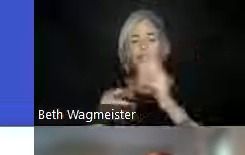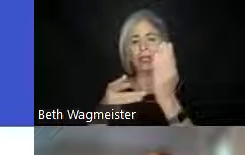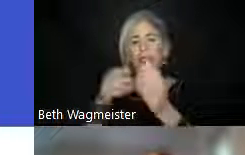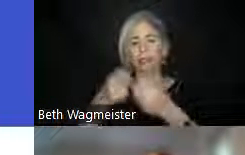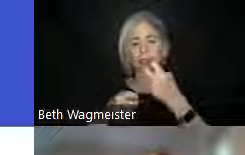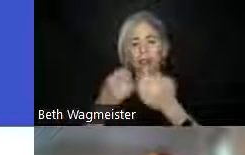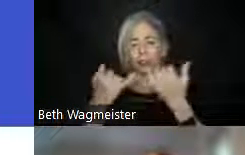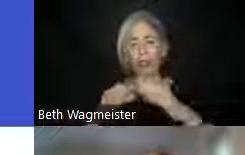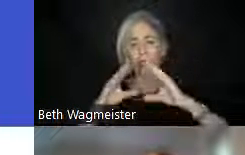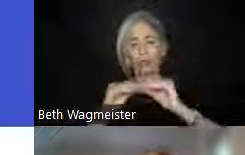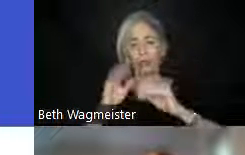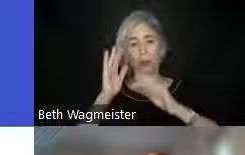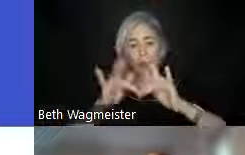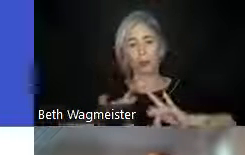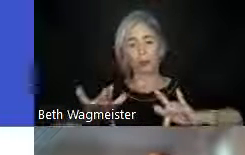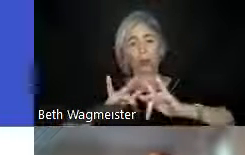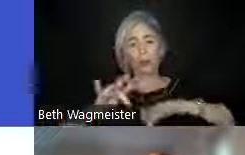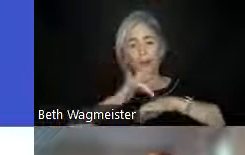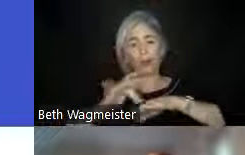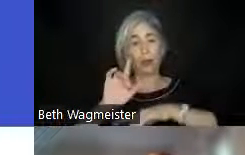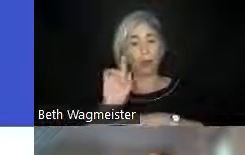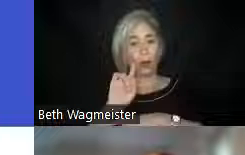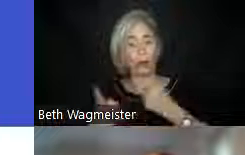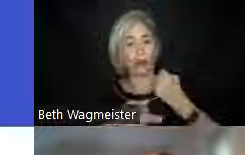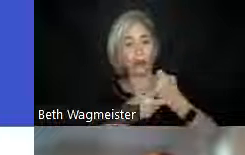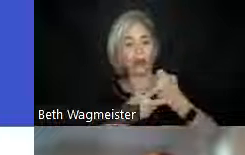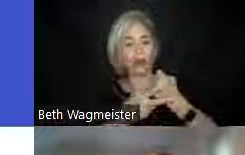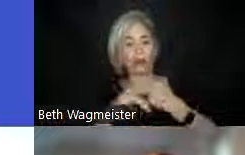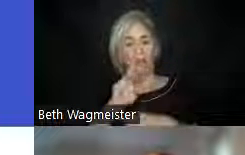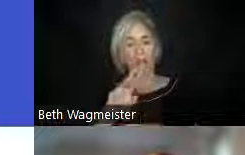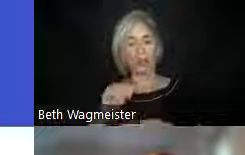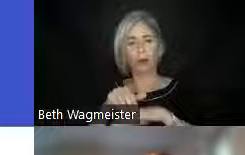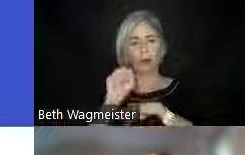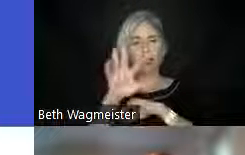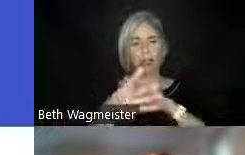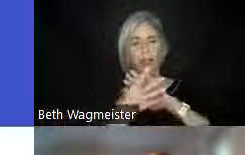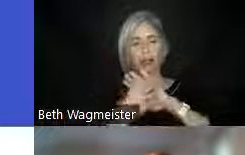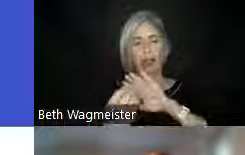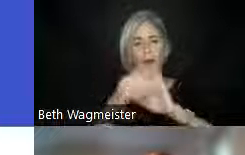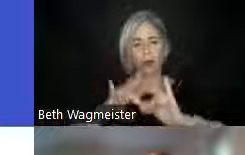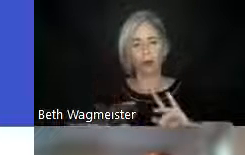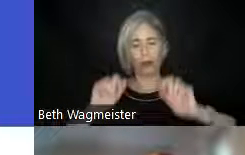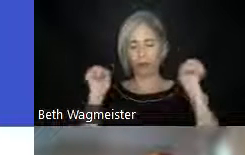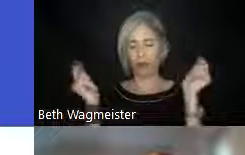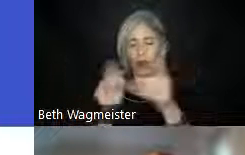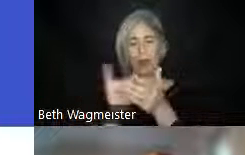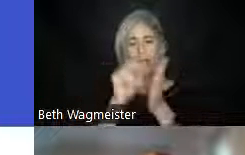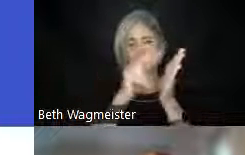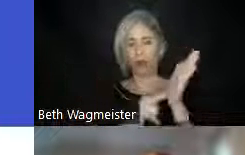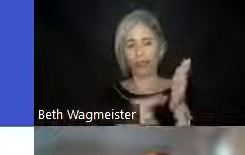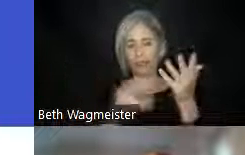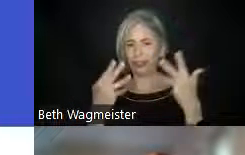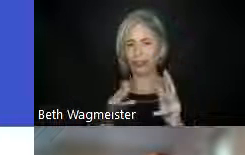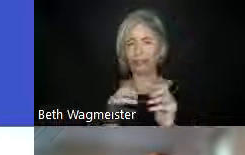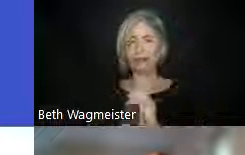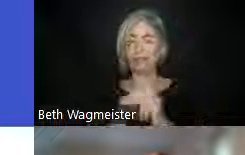be recorded and available in our webinar archives, and we will send out a copy of the recording to everyone who registered.